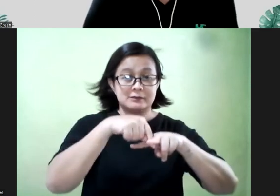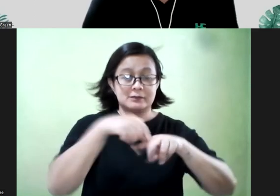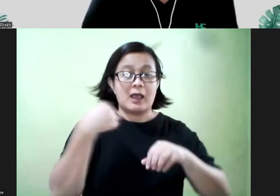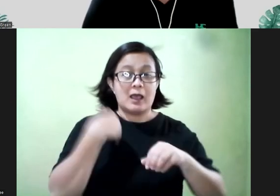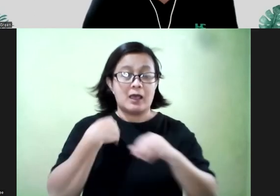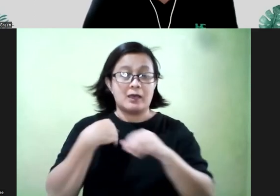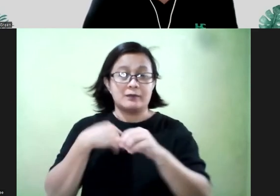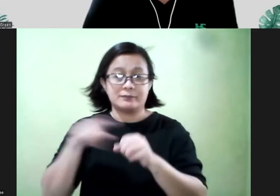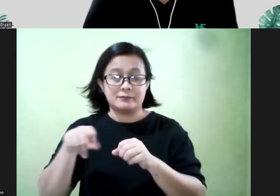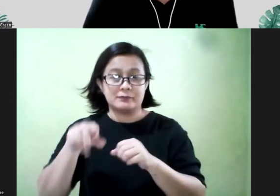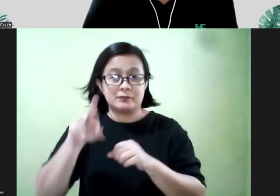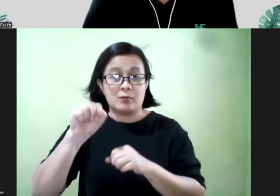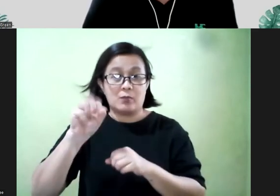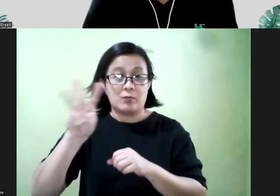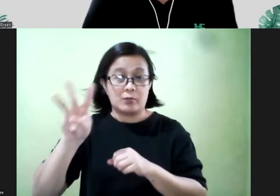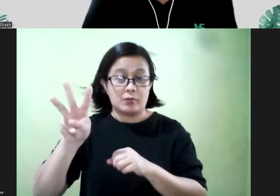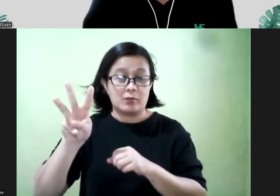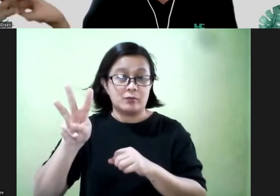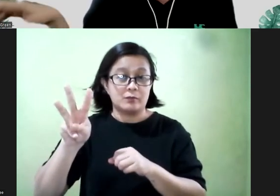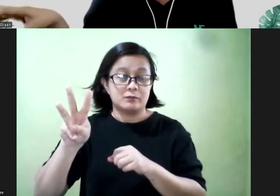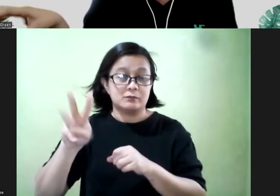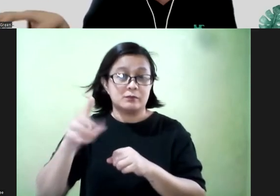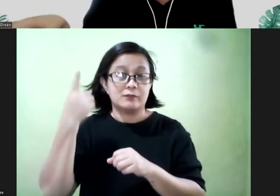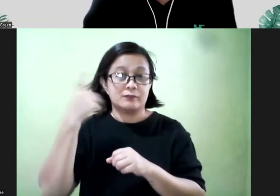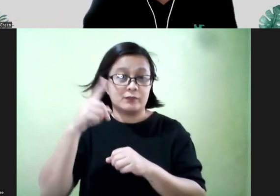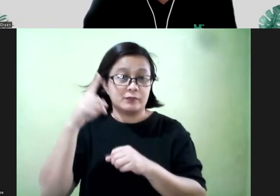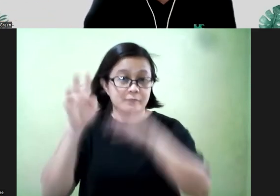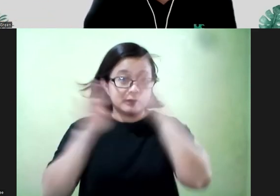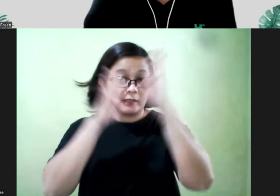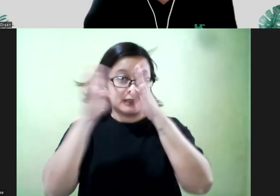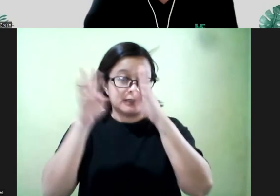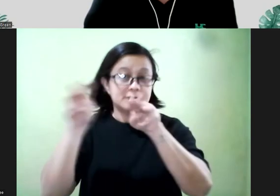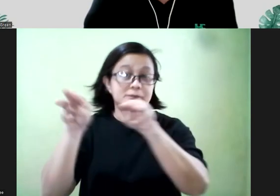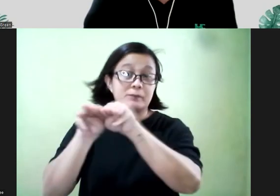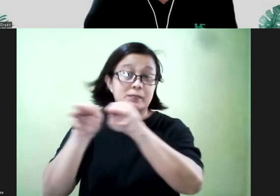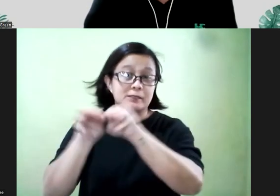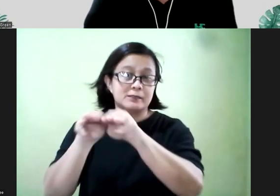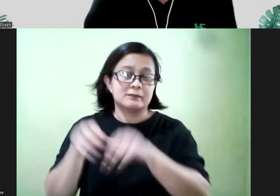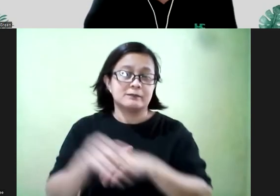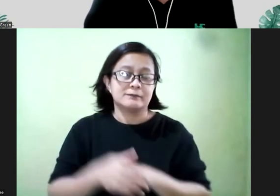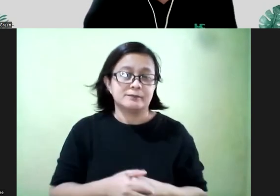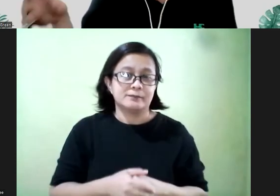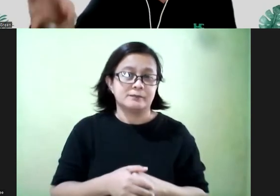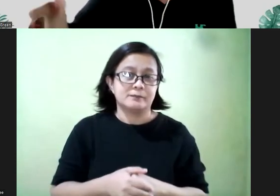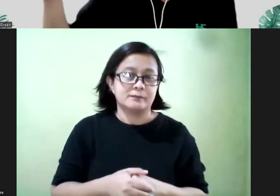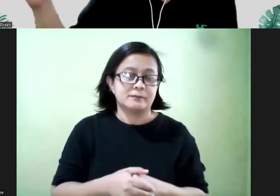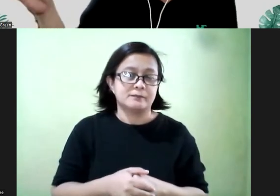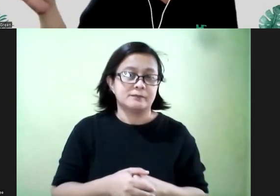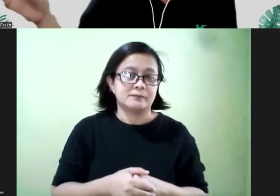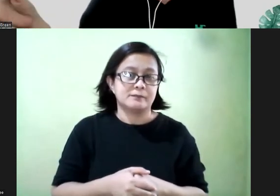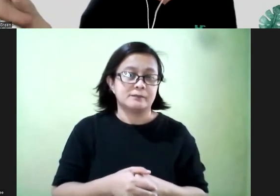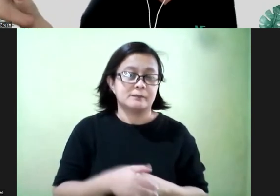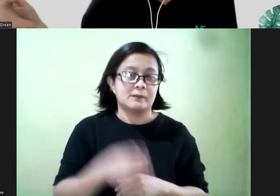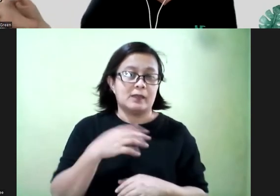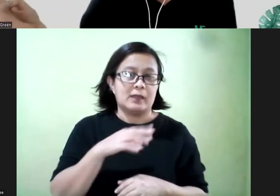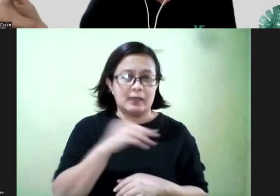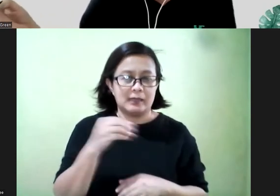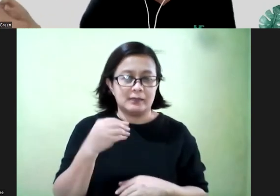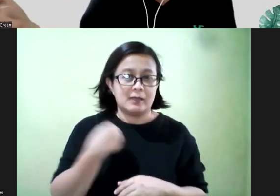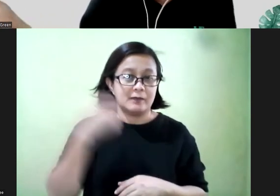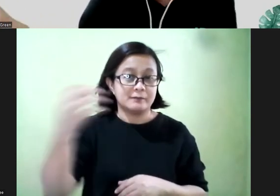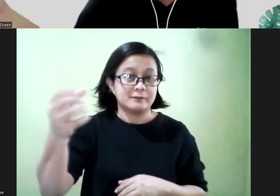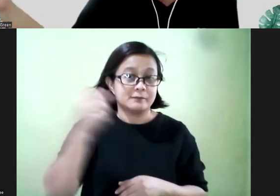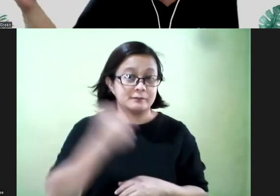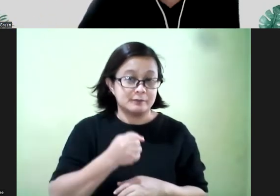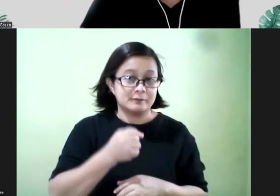services of a creative hub in Marikina. And then I also brought our lead